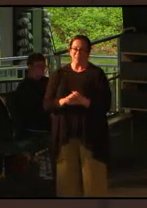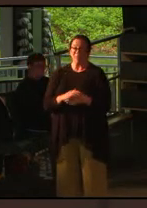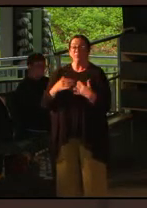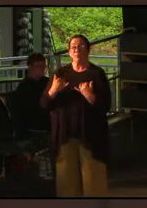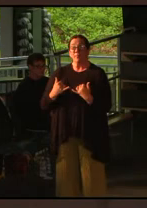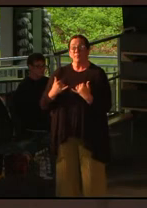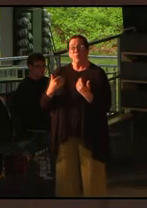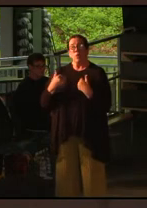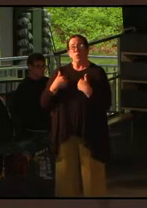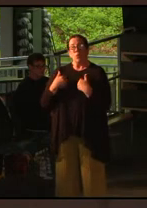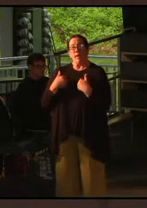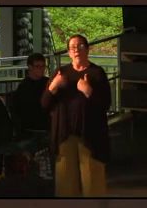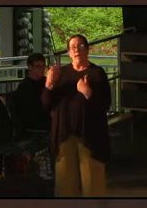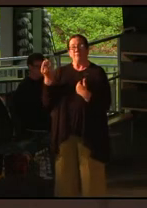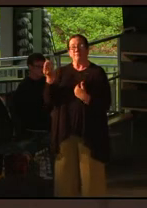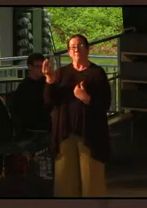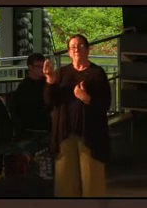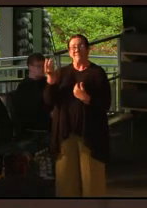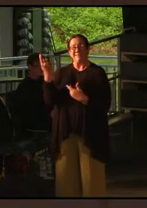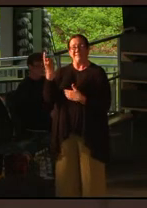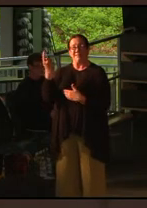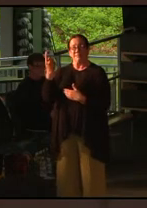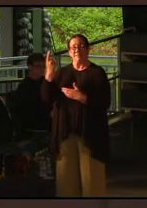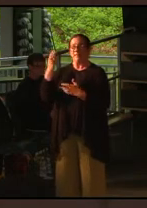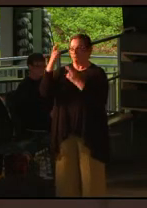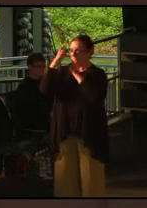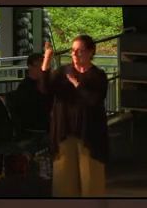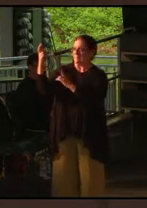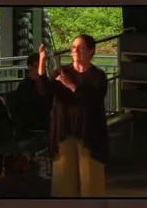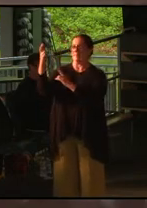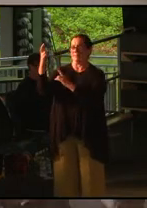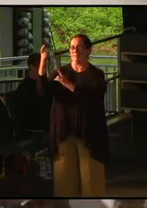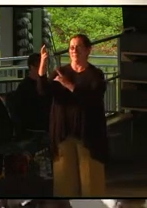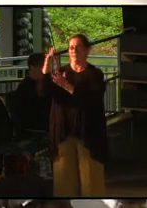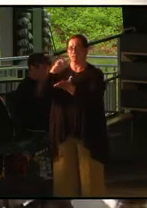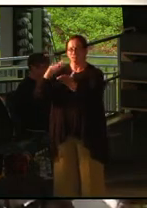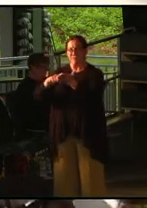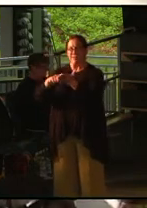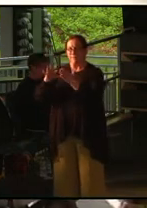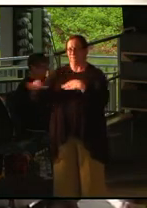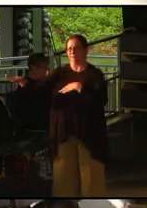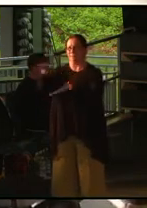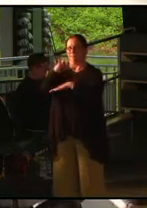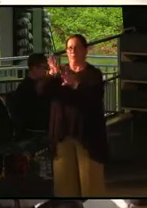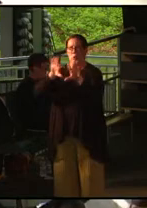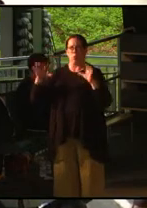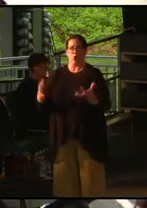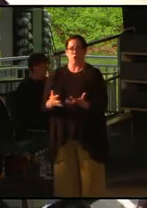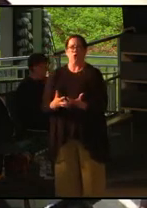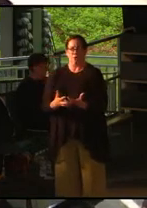now hold a credential that is respected and recognized throughout the world.